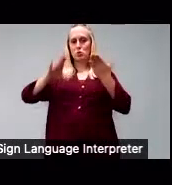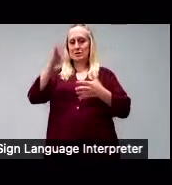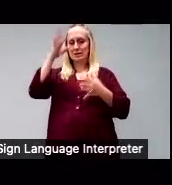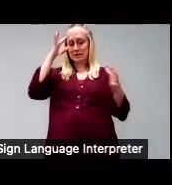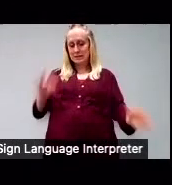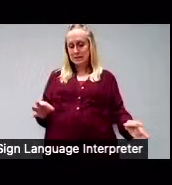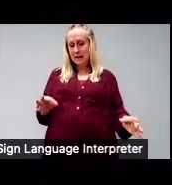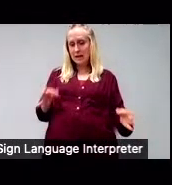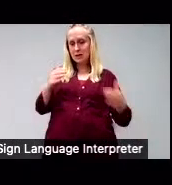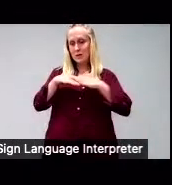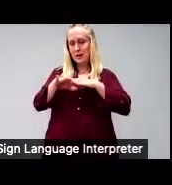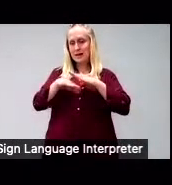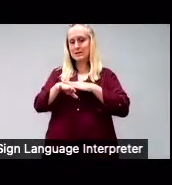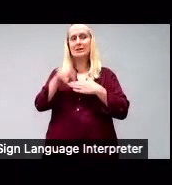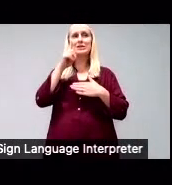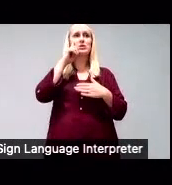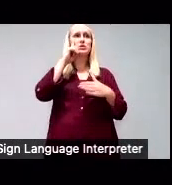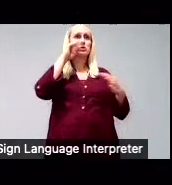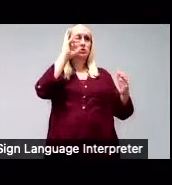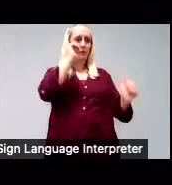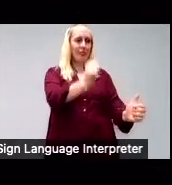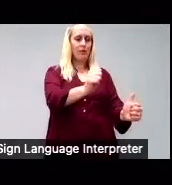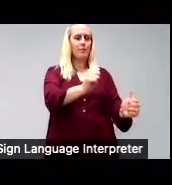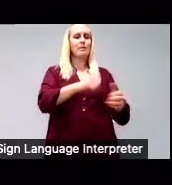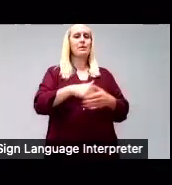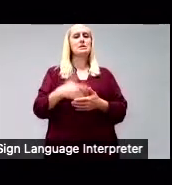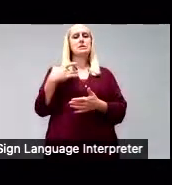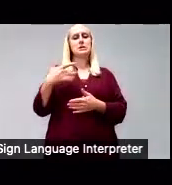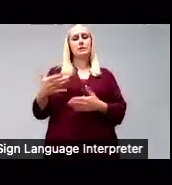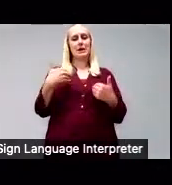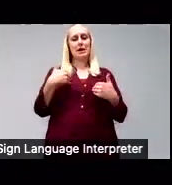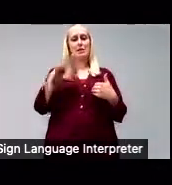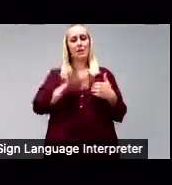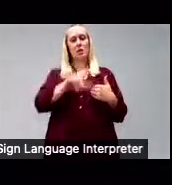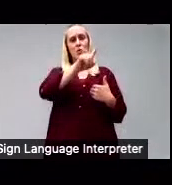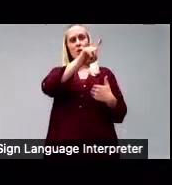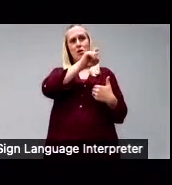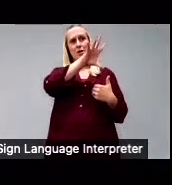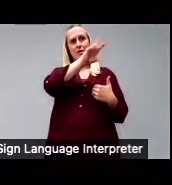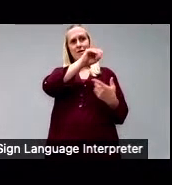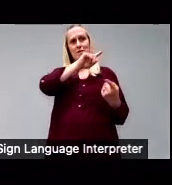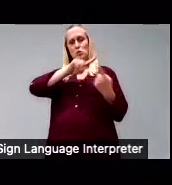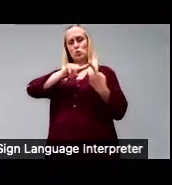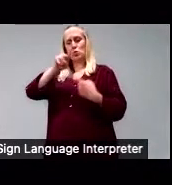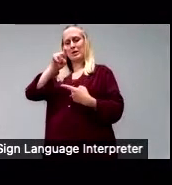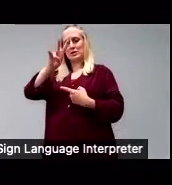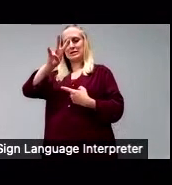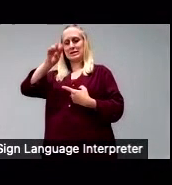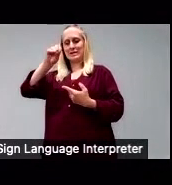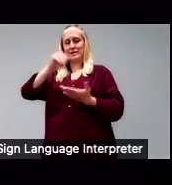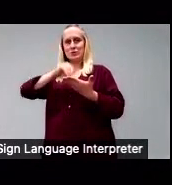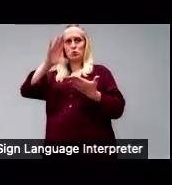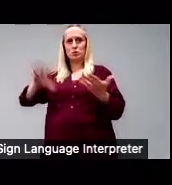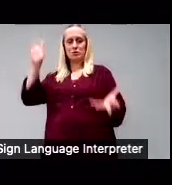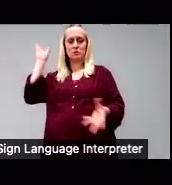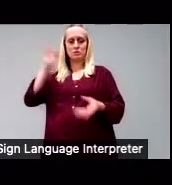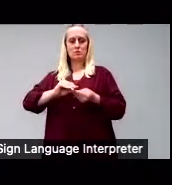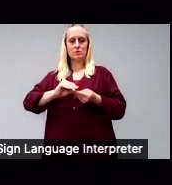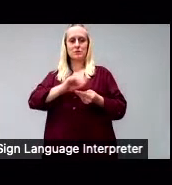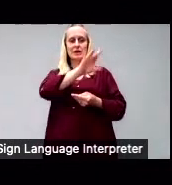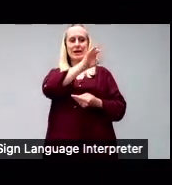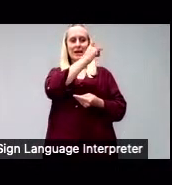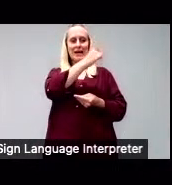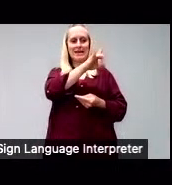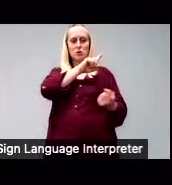a choice program for students, we generally have somewhere between 150 and 170 students, usually in the 18 to 21 year